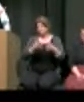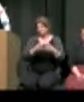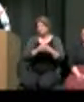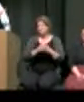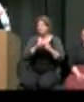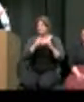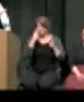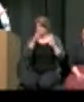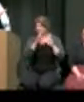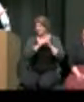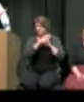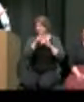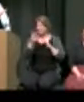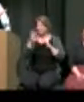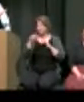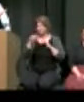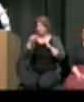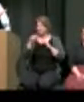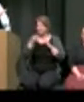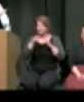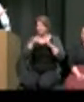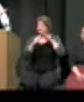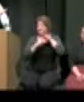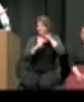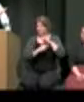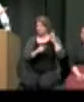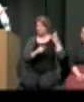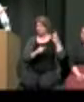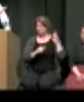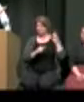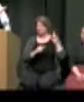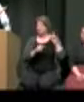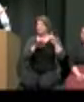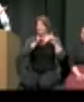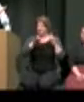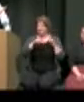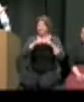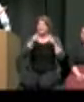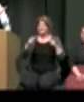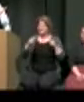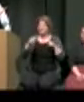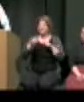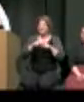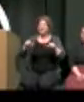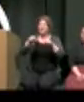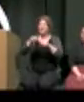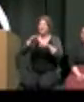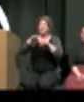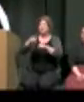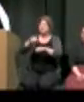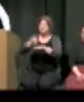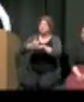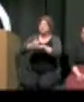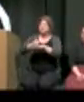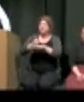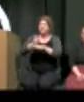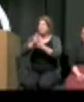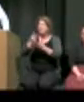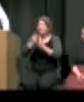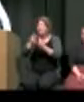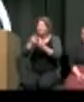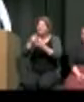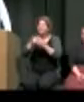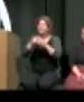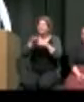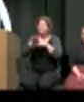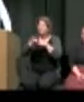But as you can see, here's Front Street and the bridge here. Off to the left is our bigger staging area. So we have some parking, a little